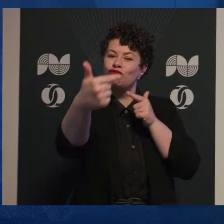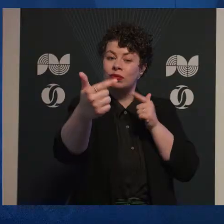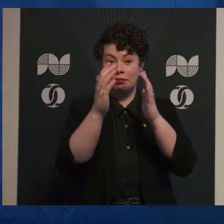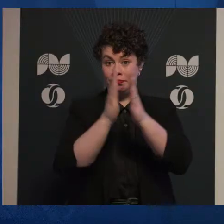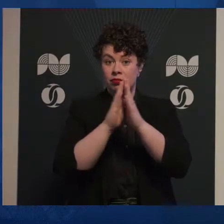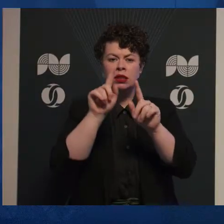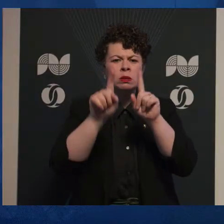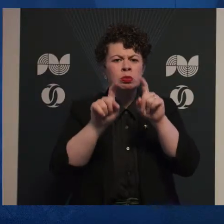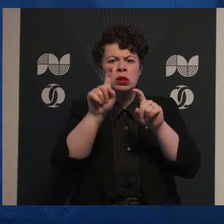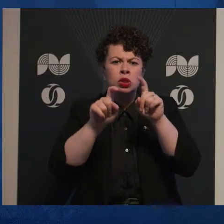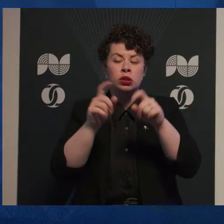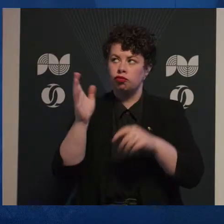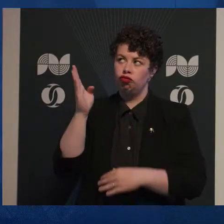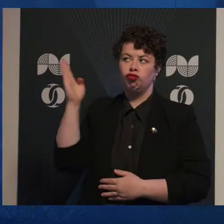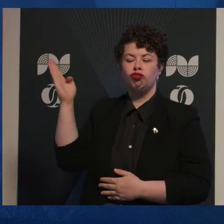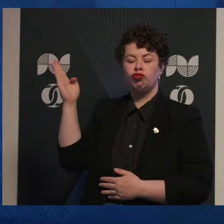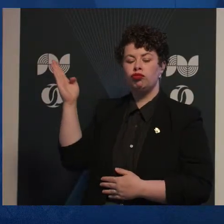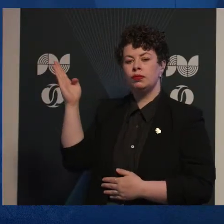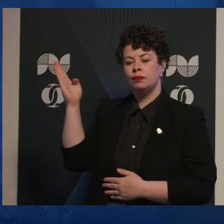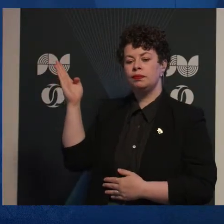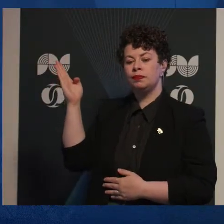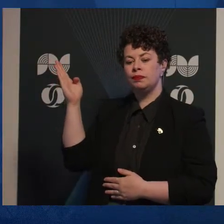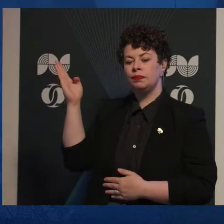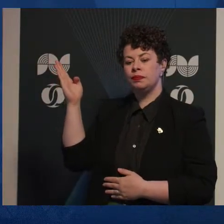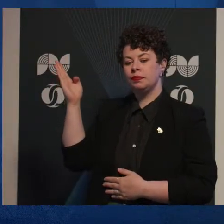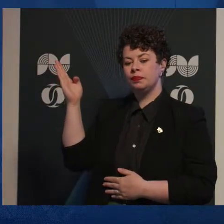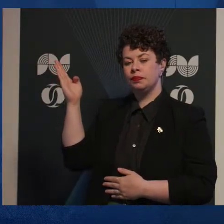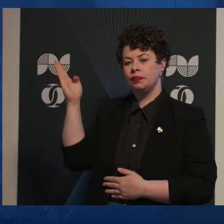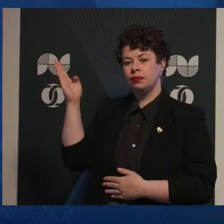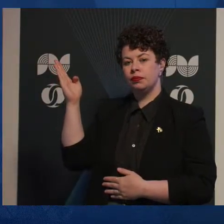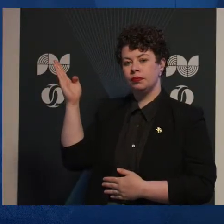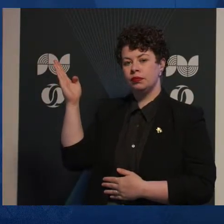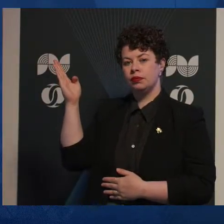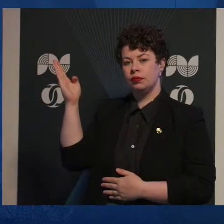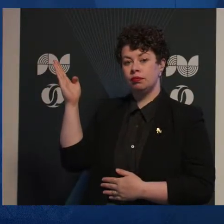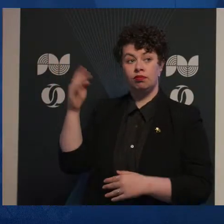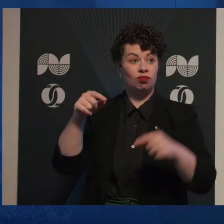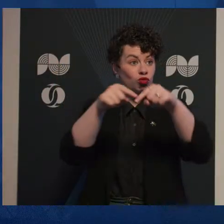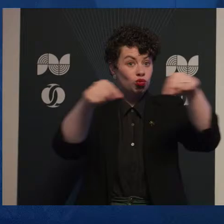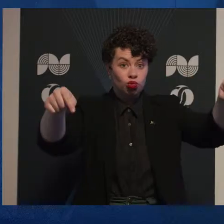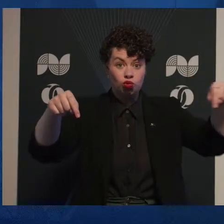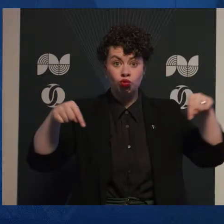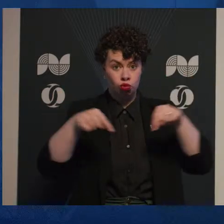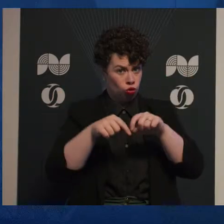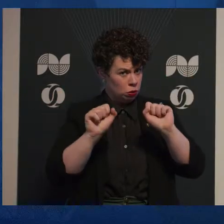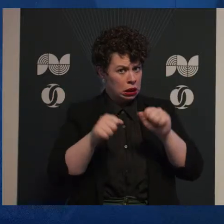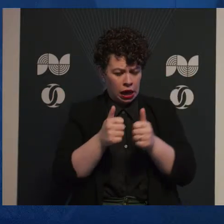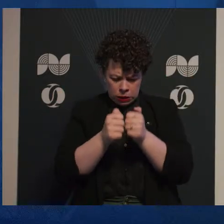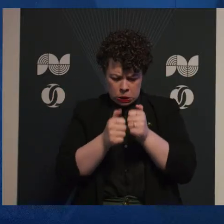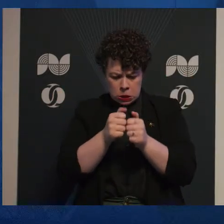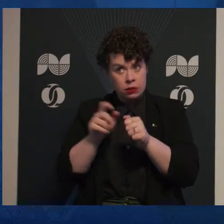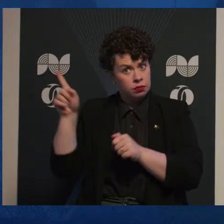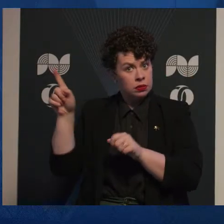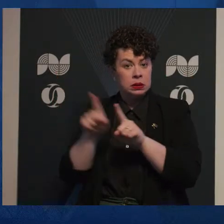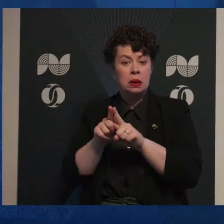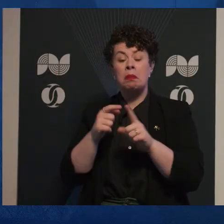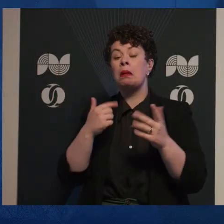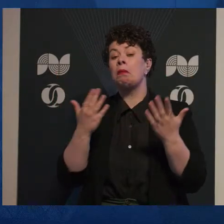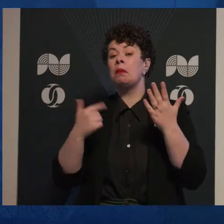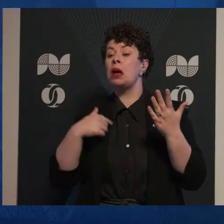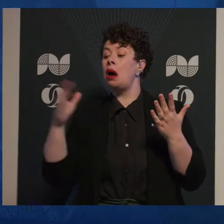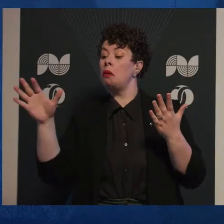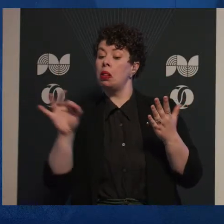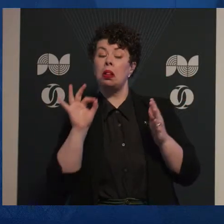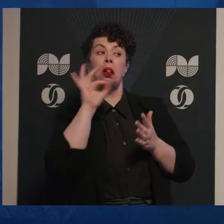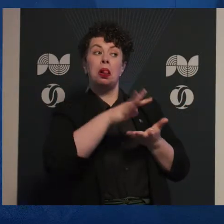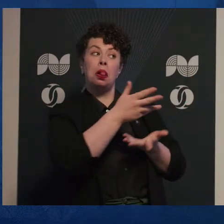in your questions in the room or online. Feel free to send questions as we speak, and I will maybe throw some of them into the discussion.